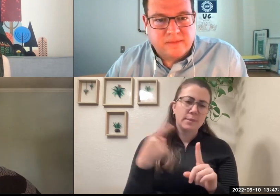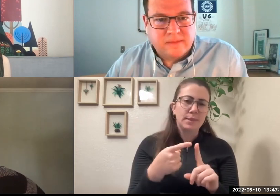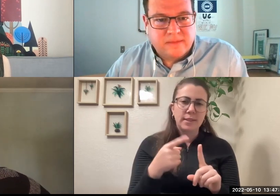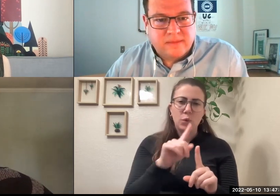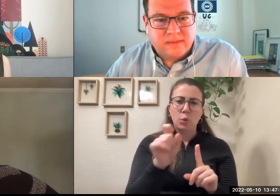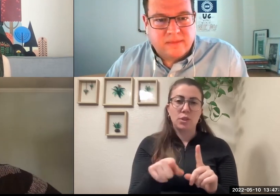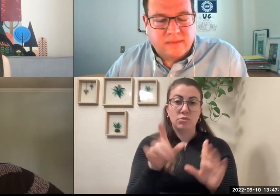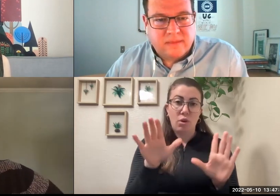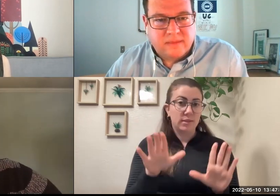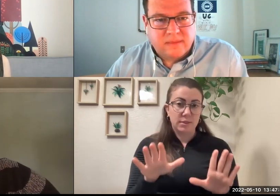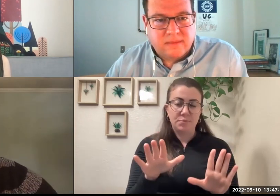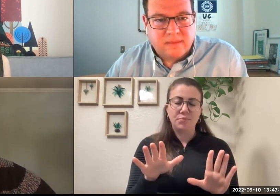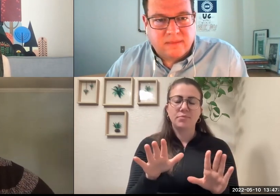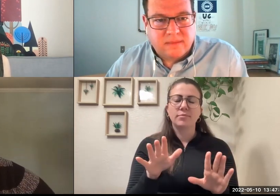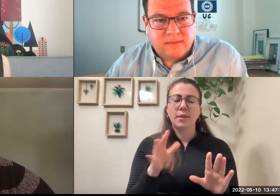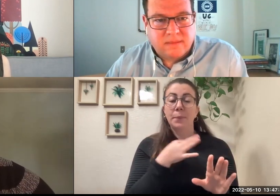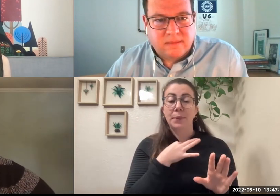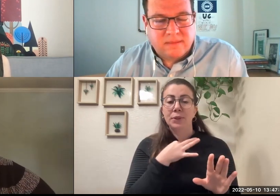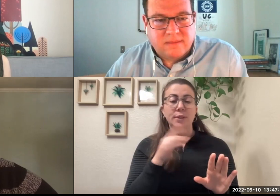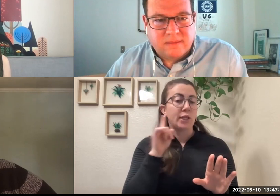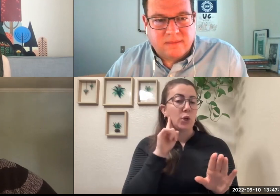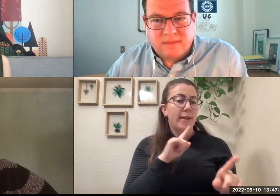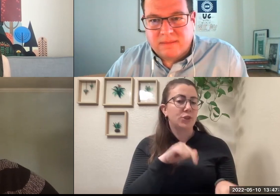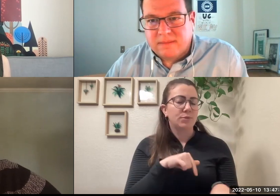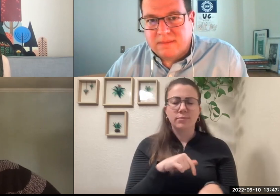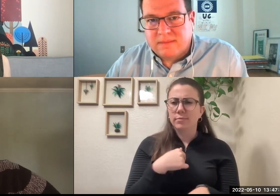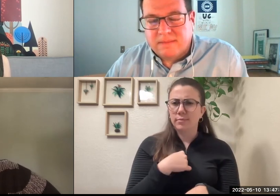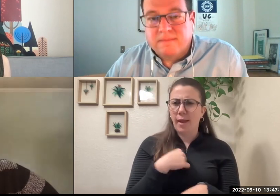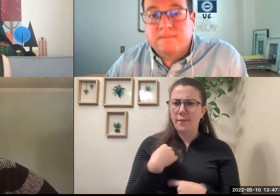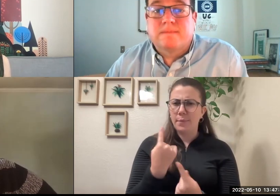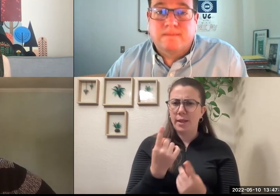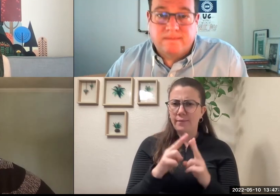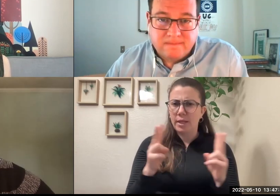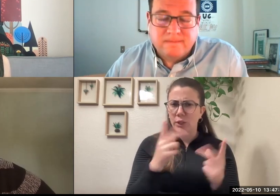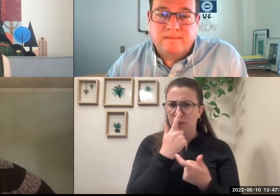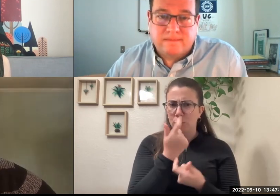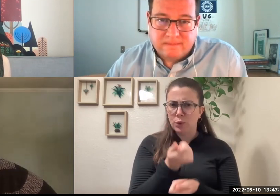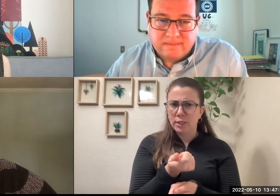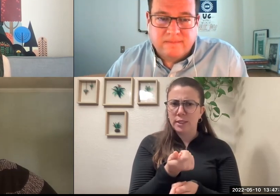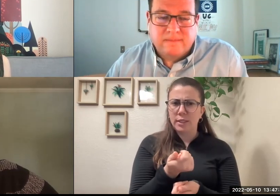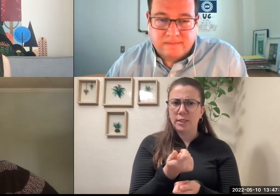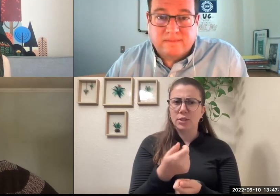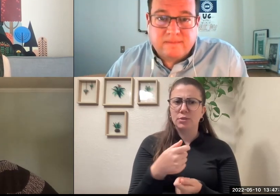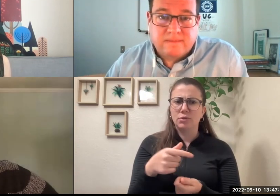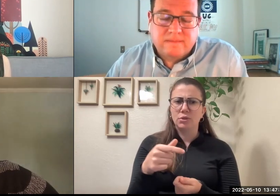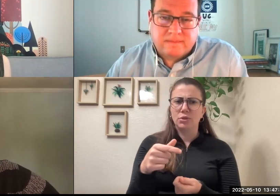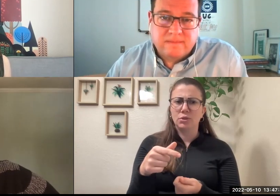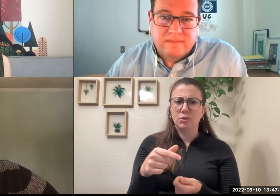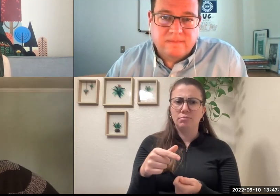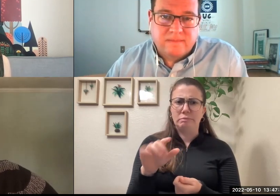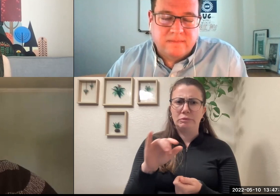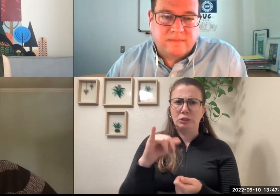this. The question is, I've been very interested in the story of Jack Jablonski in cleaning up the United Mine Workers of